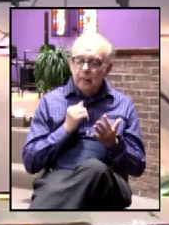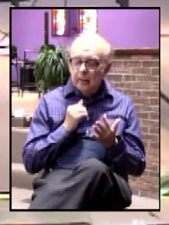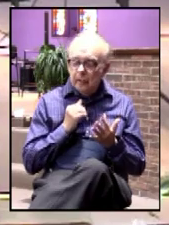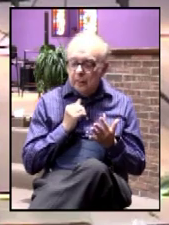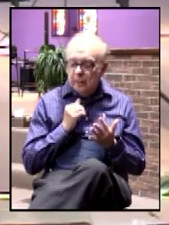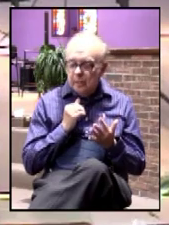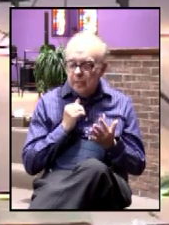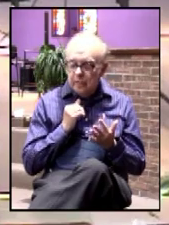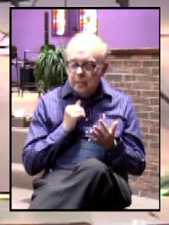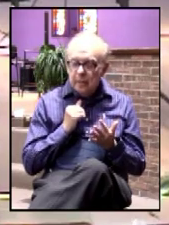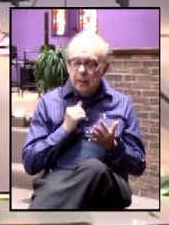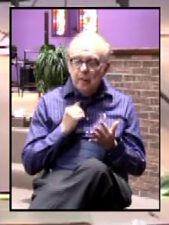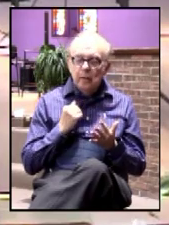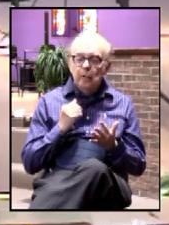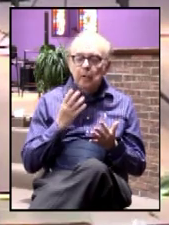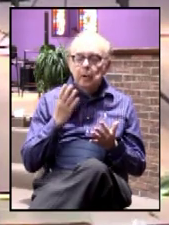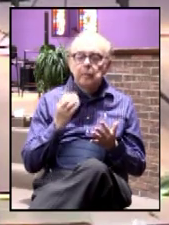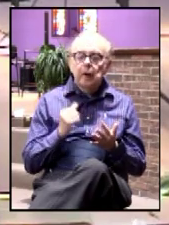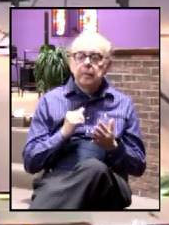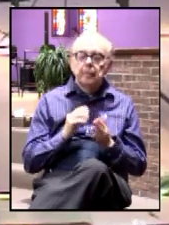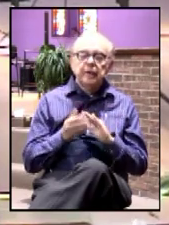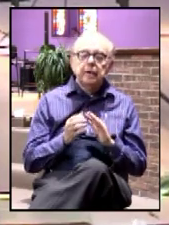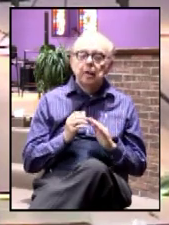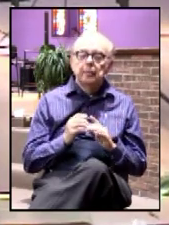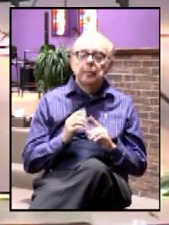Not become, because we are.